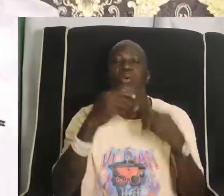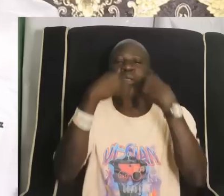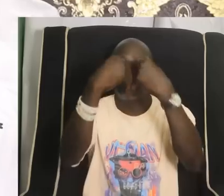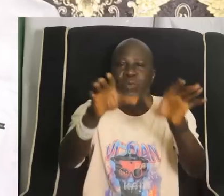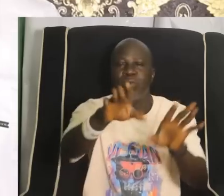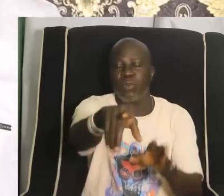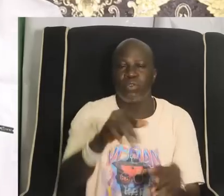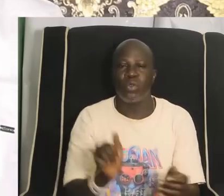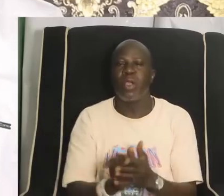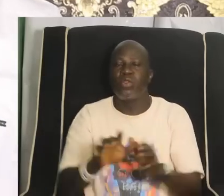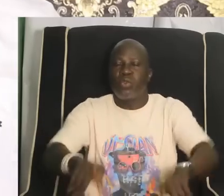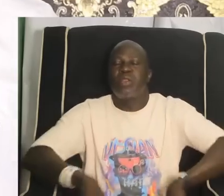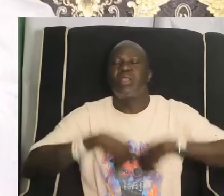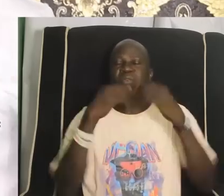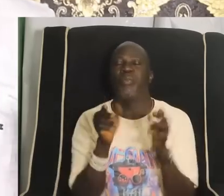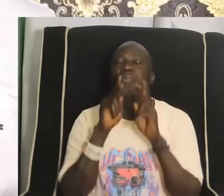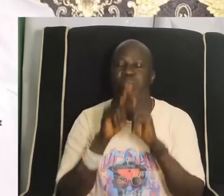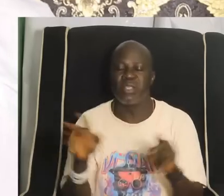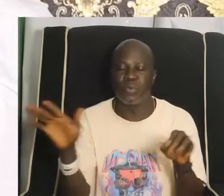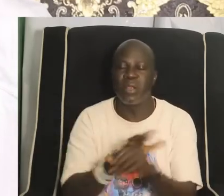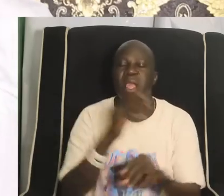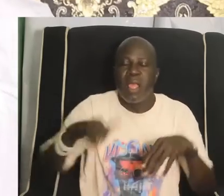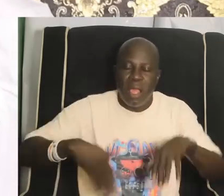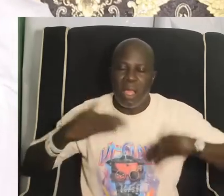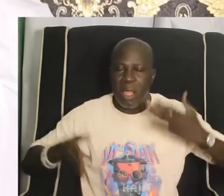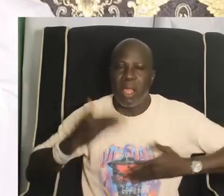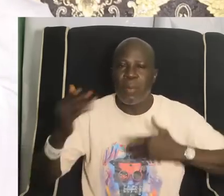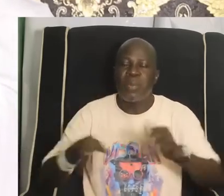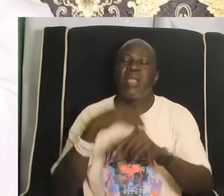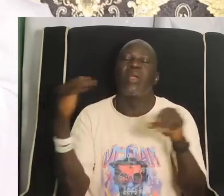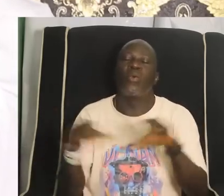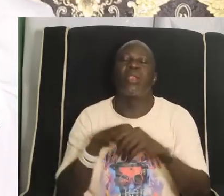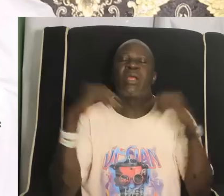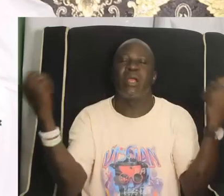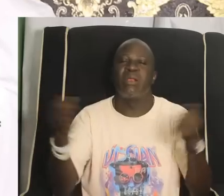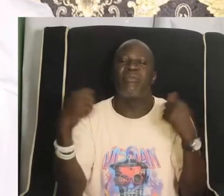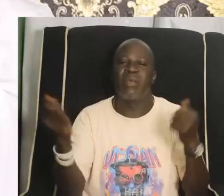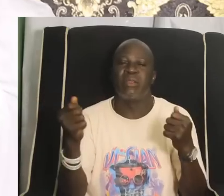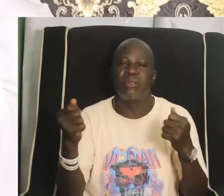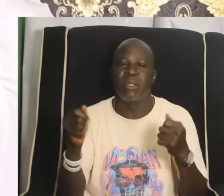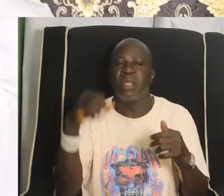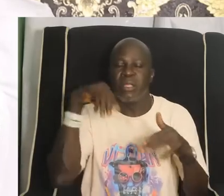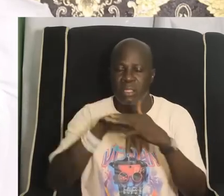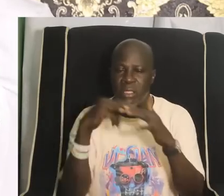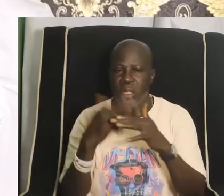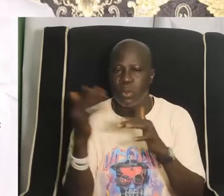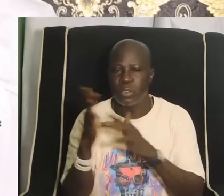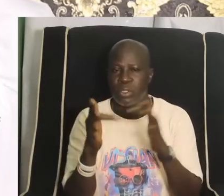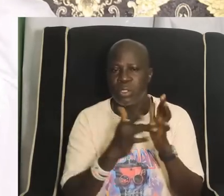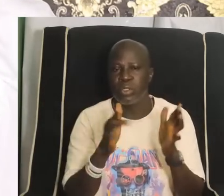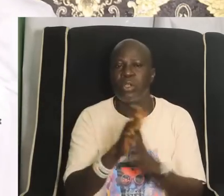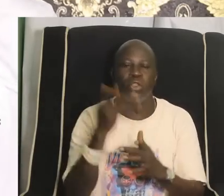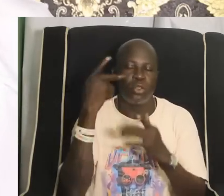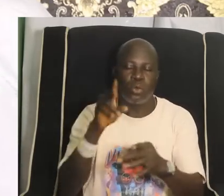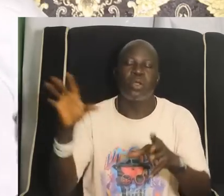joy. And happy wedding anniversary. In the name of Jesus. Happy birthday. And happy wedding anniversary. In the name